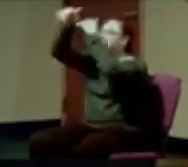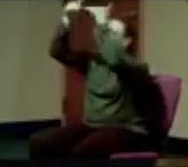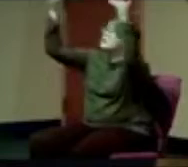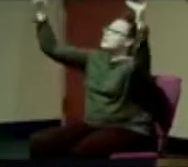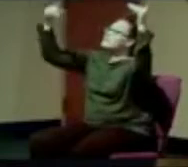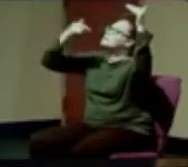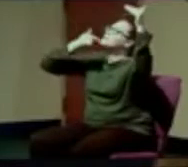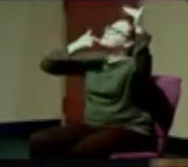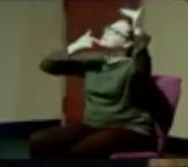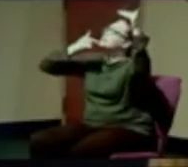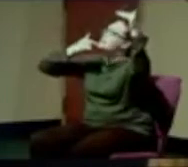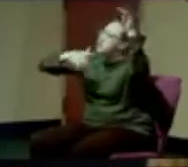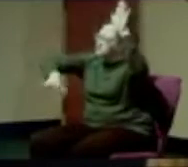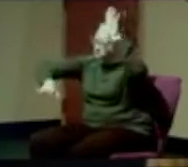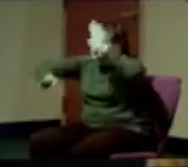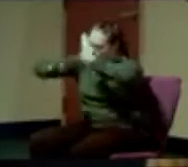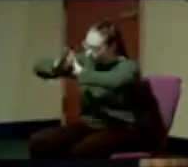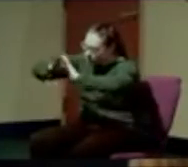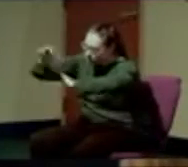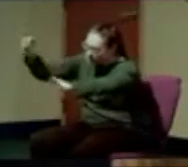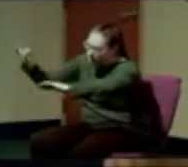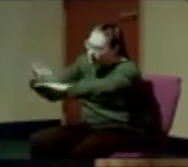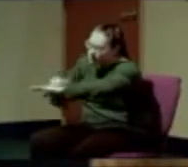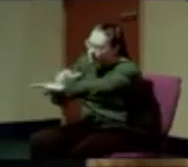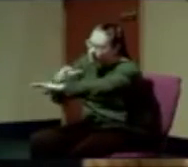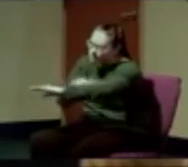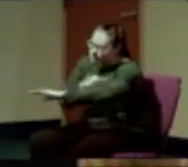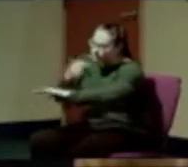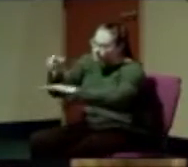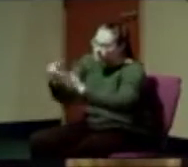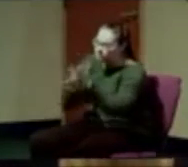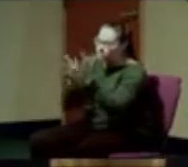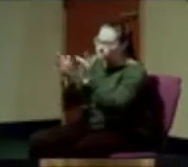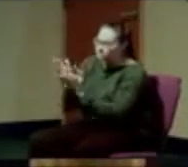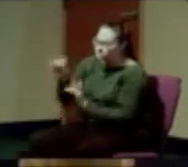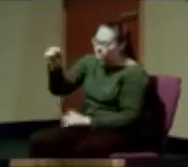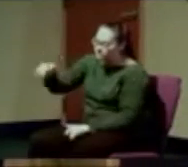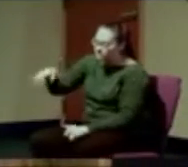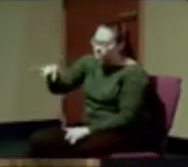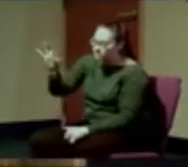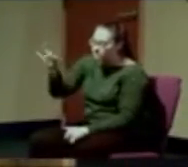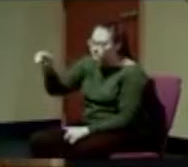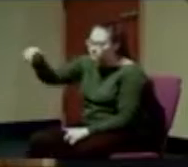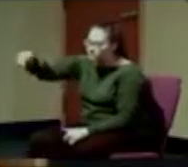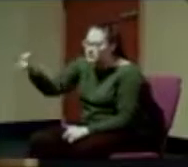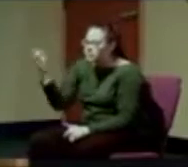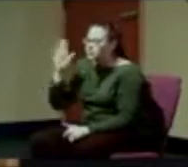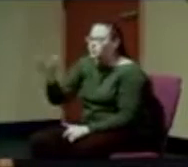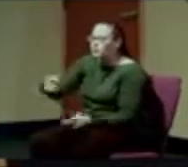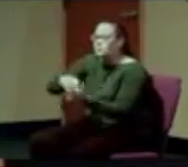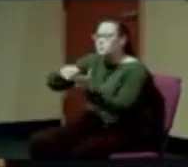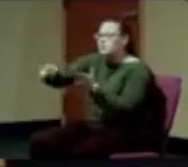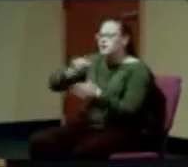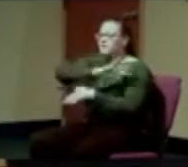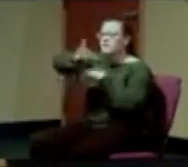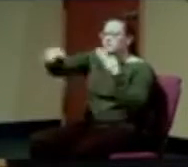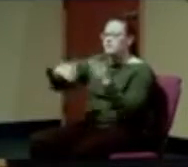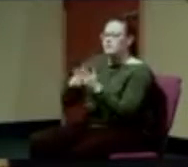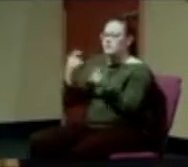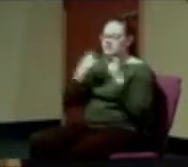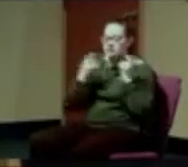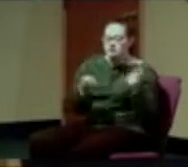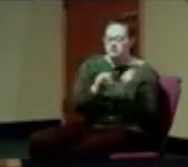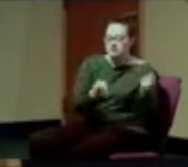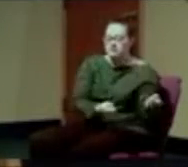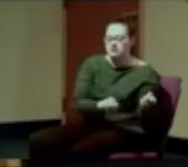lamb that was slain from the foundation of the world. This lamb has been selected to pay for the sins of all humanity. This lamb has